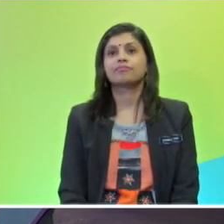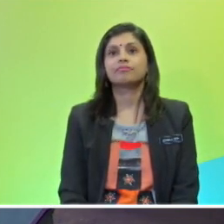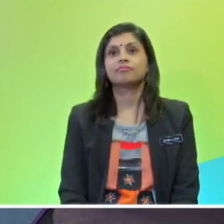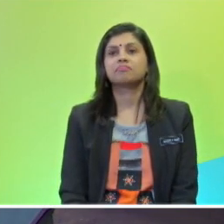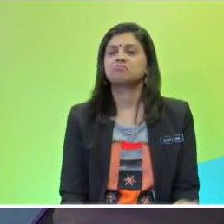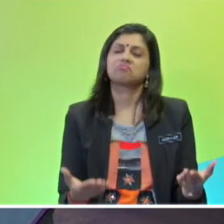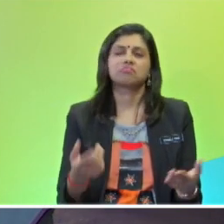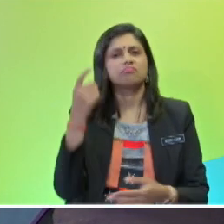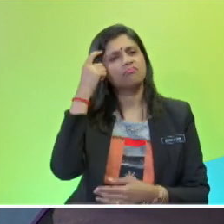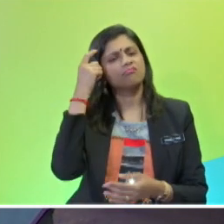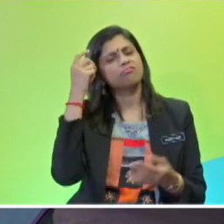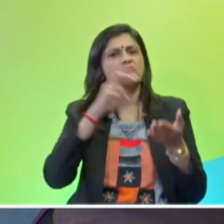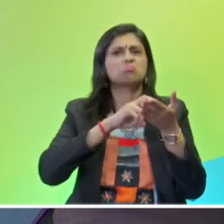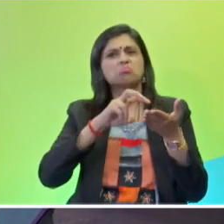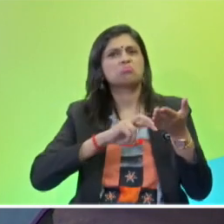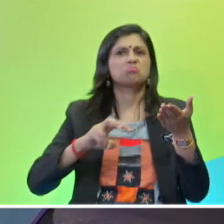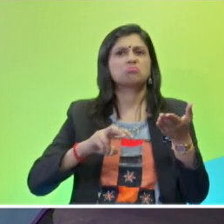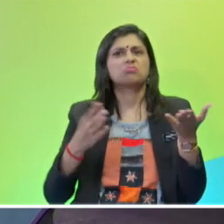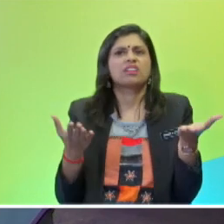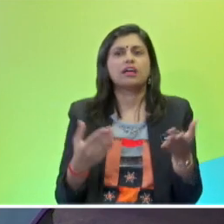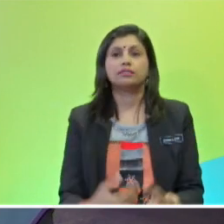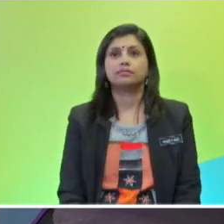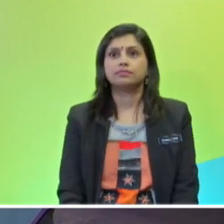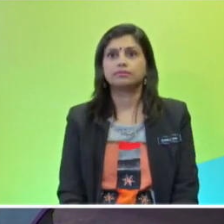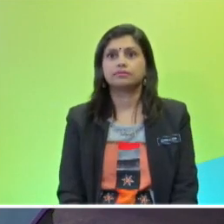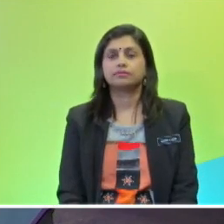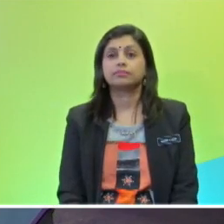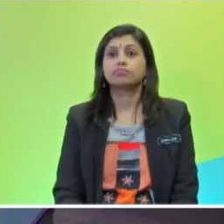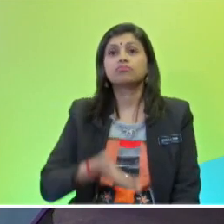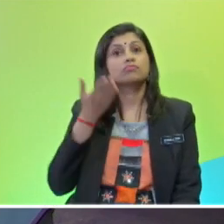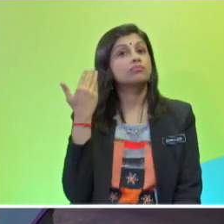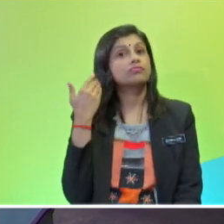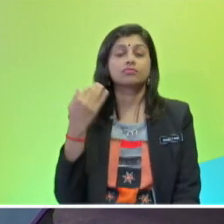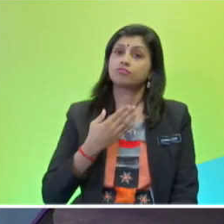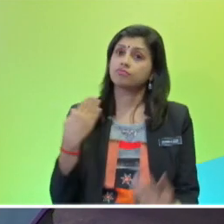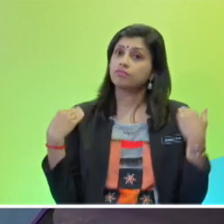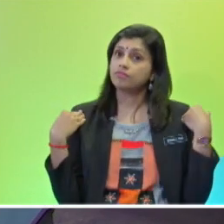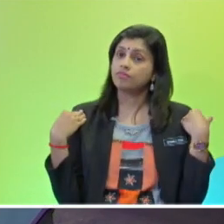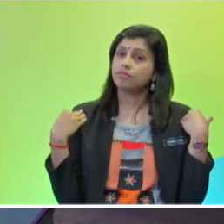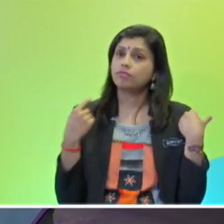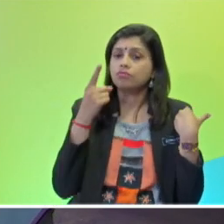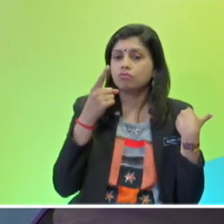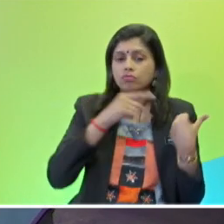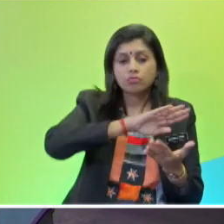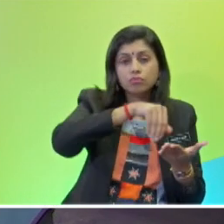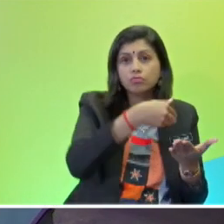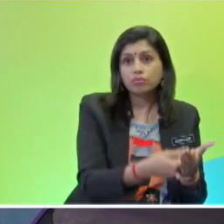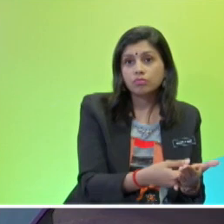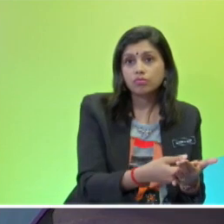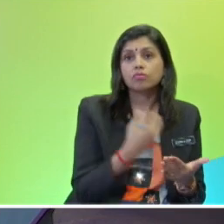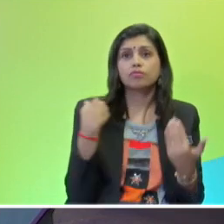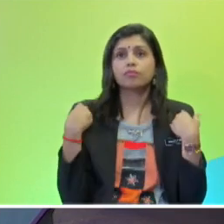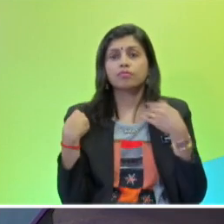moment, or maybe you can do something with separating. We have one whole part and also a part of the whole part that is 4/6. So it's